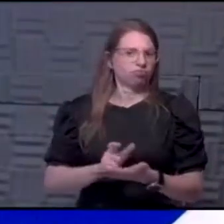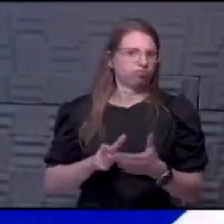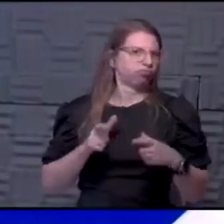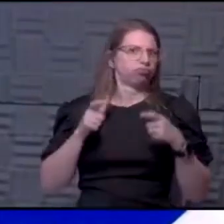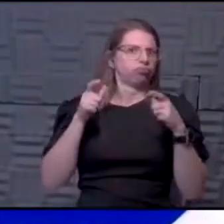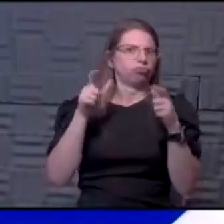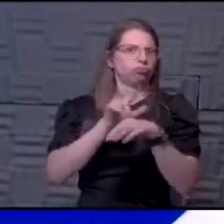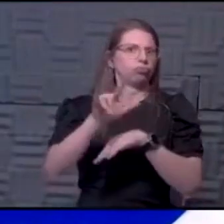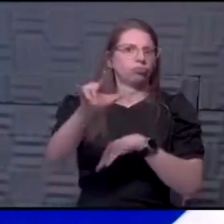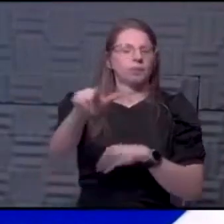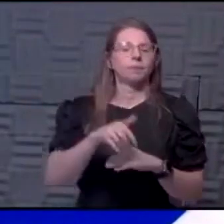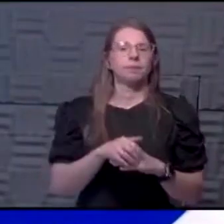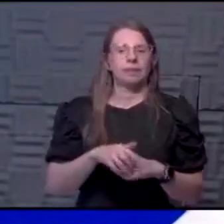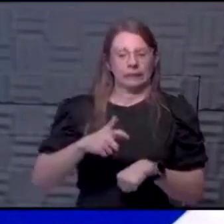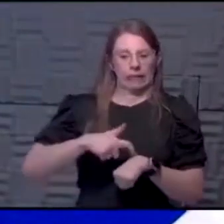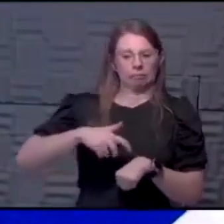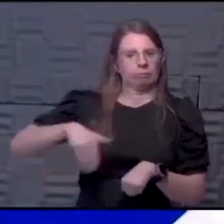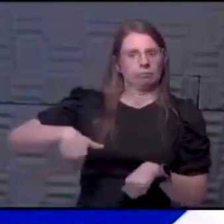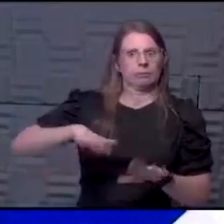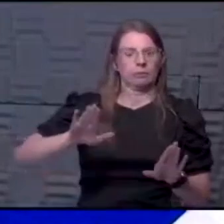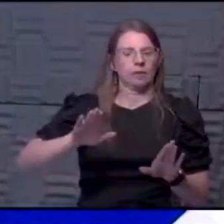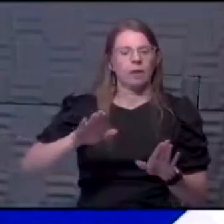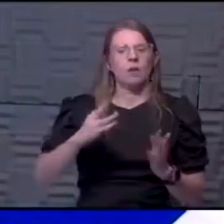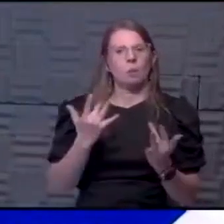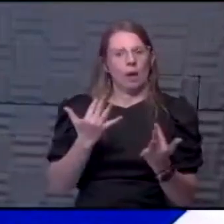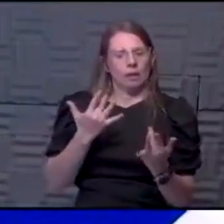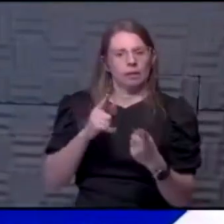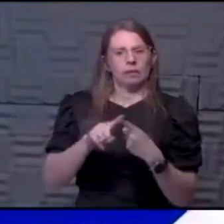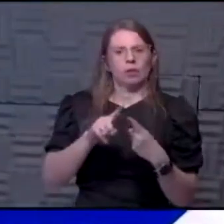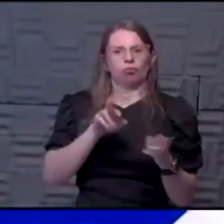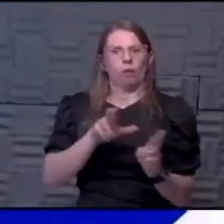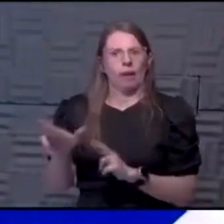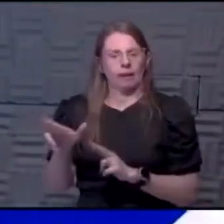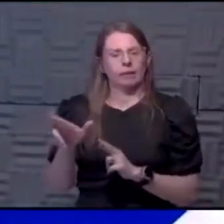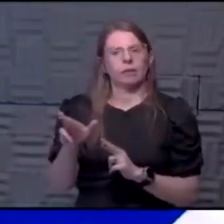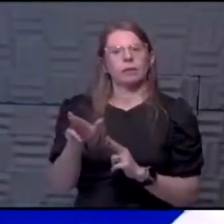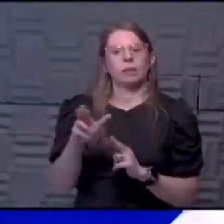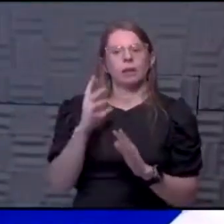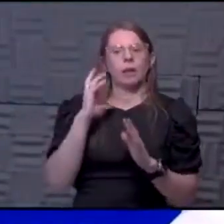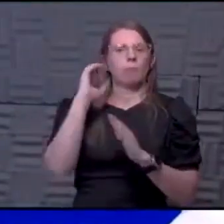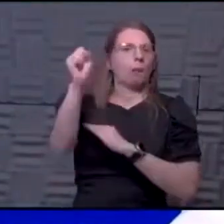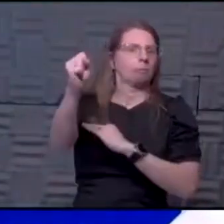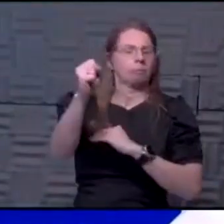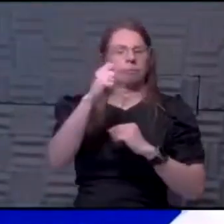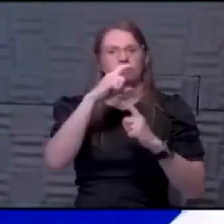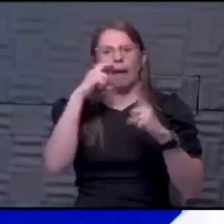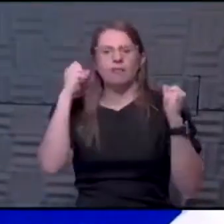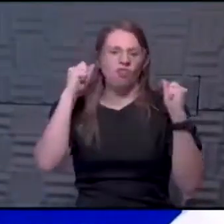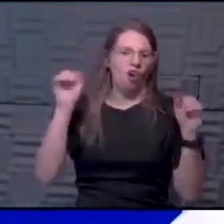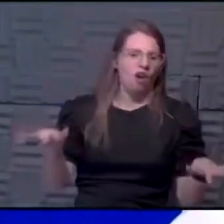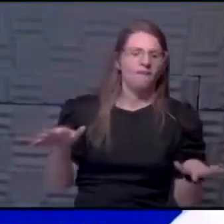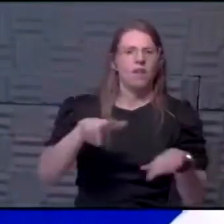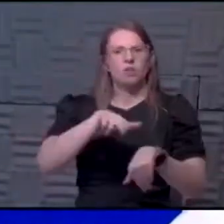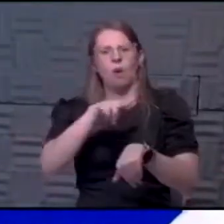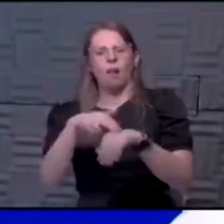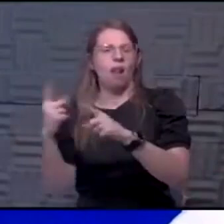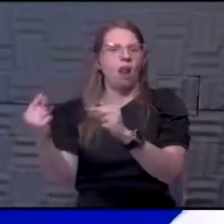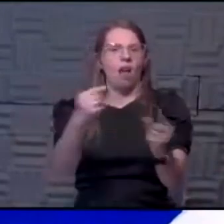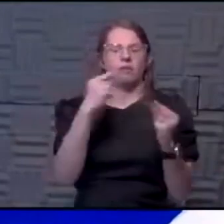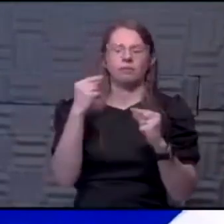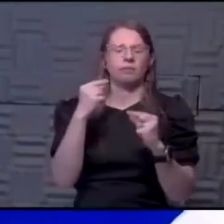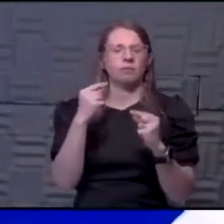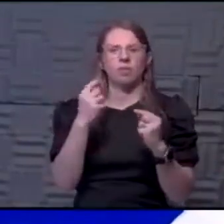It's not time yet. You don't want to fly before we're ready. You don't want to fly out of here and take off your mask and act like things are normal when they're not, because you don't want to